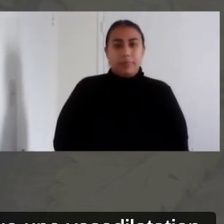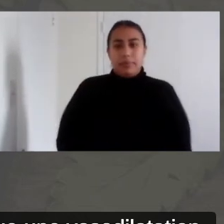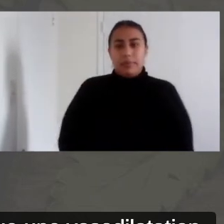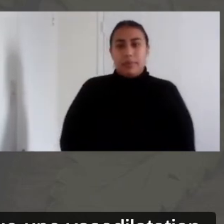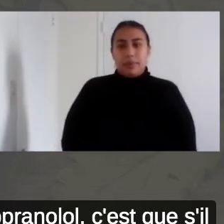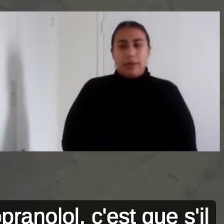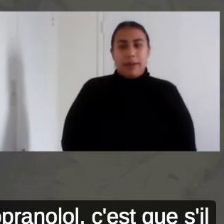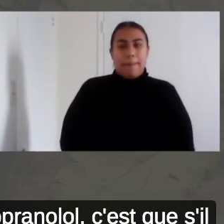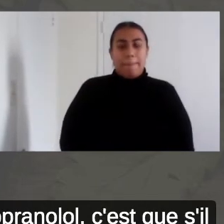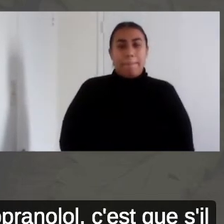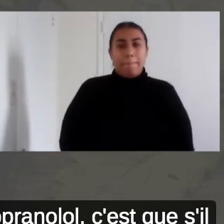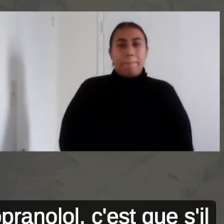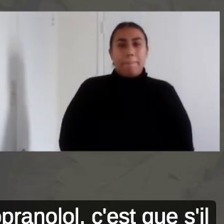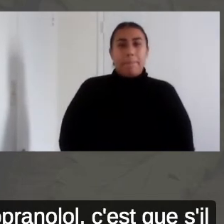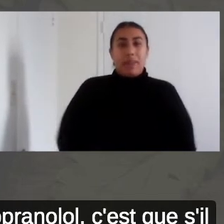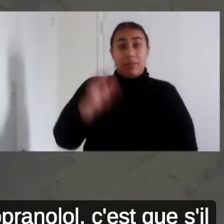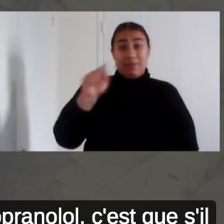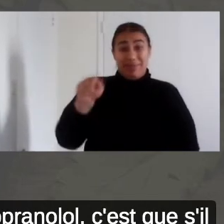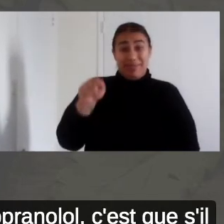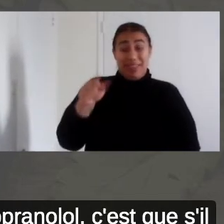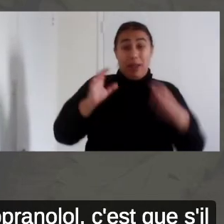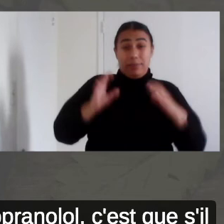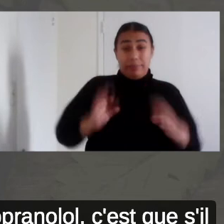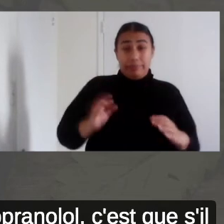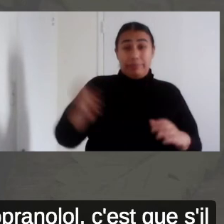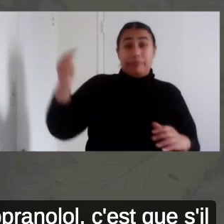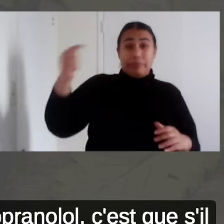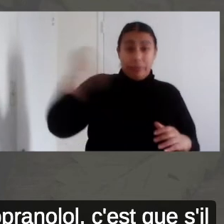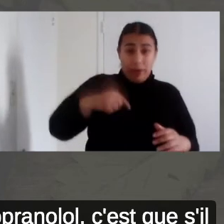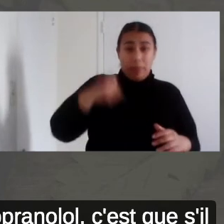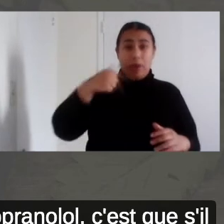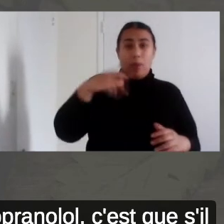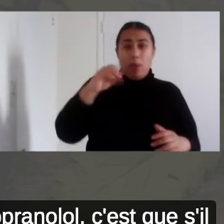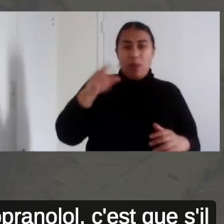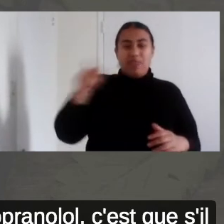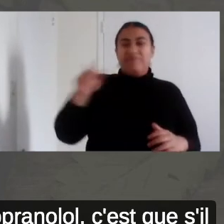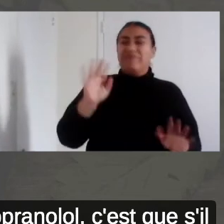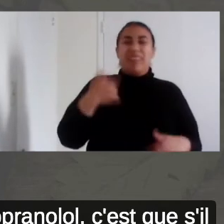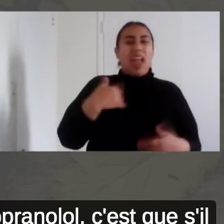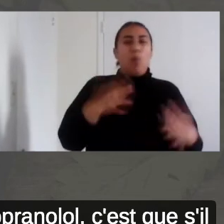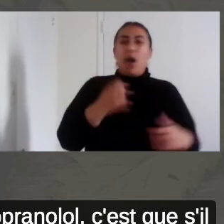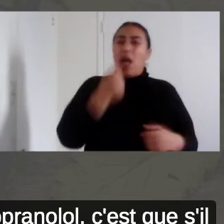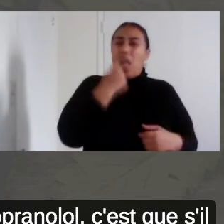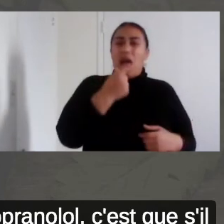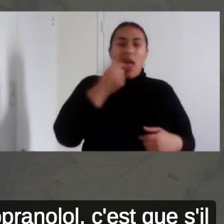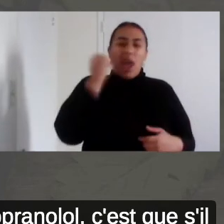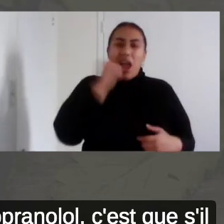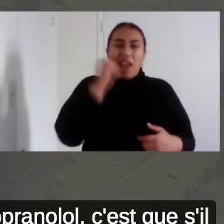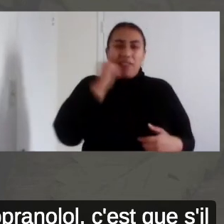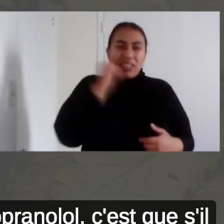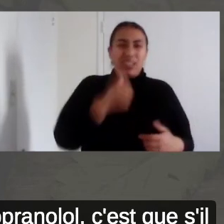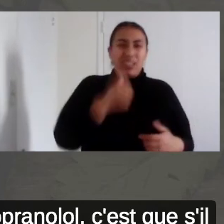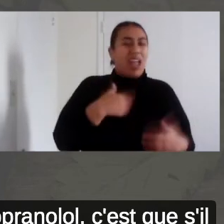rate. What they're hoping they will benefit from with the use of propranolol is if they take away that increased rate, it